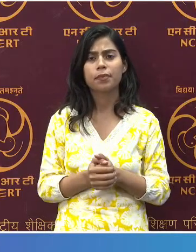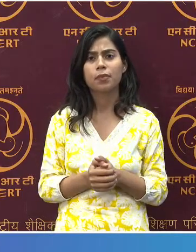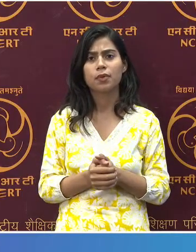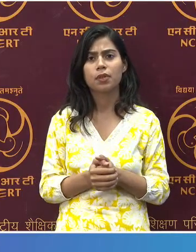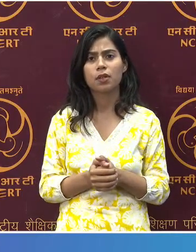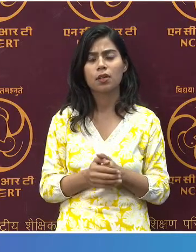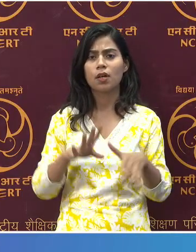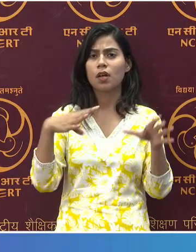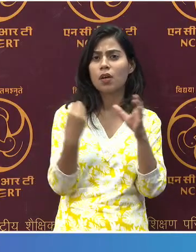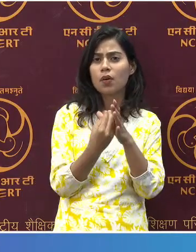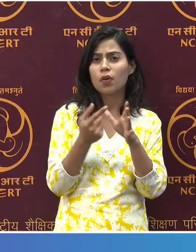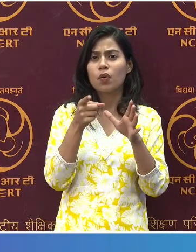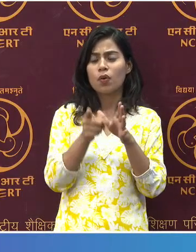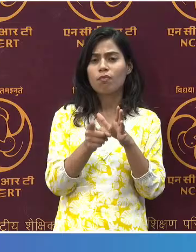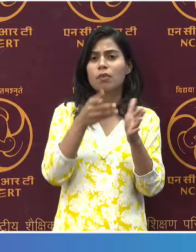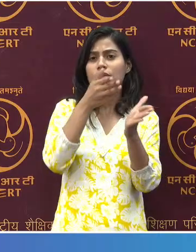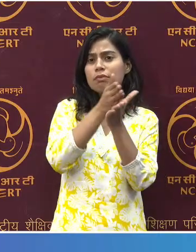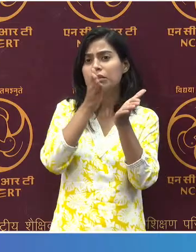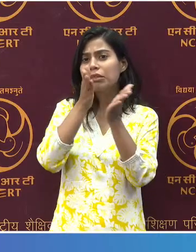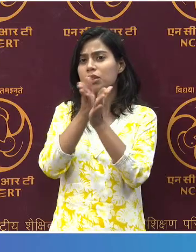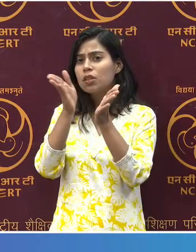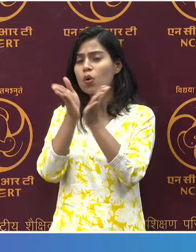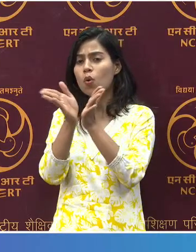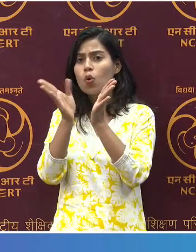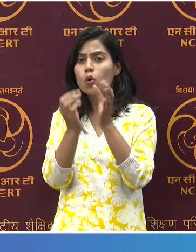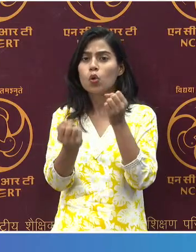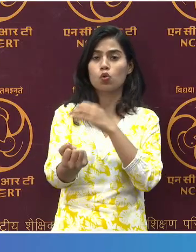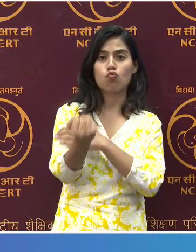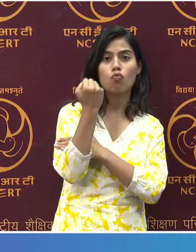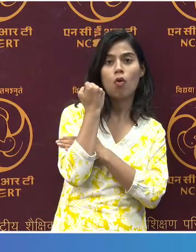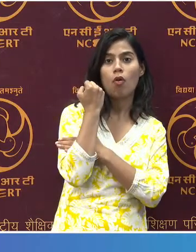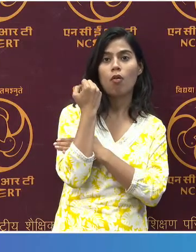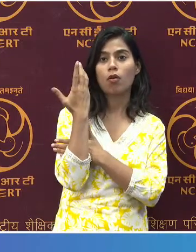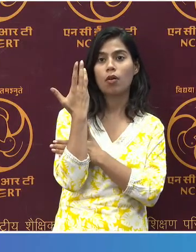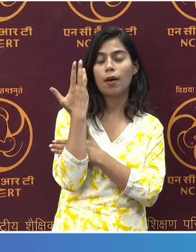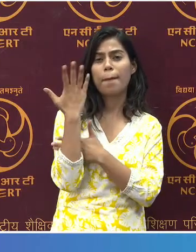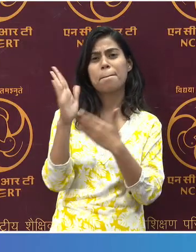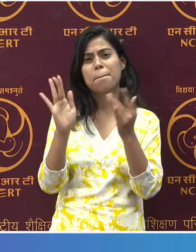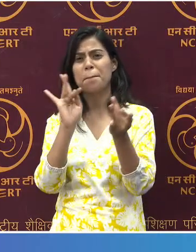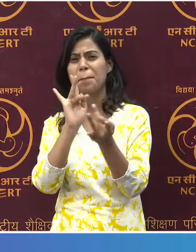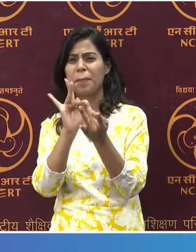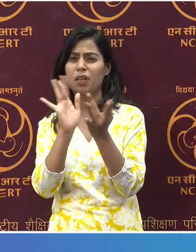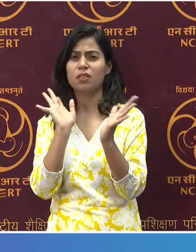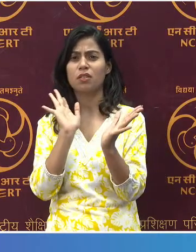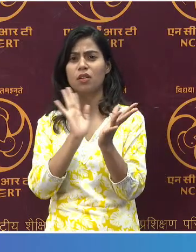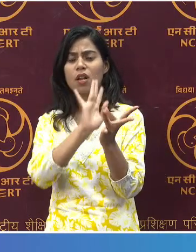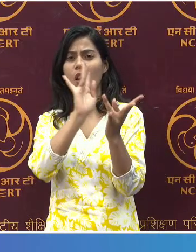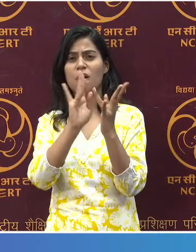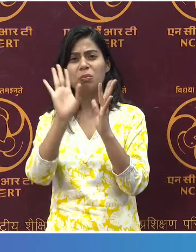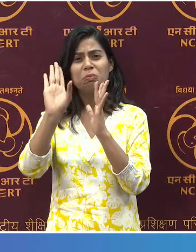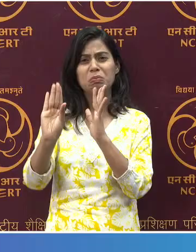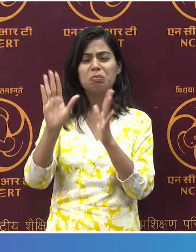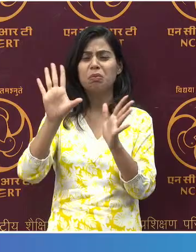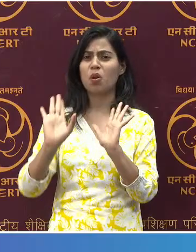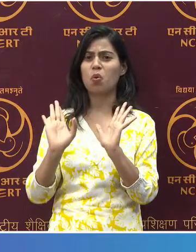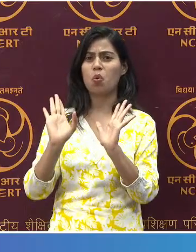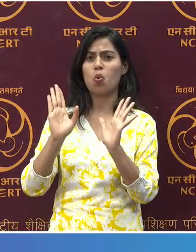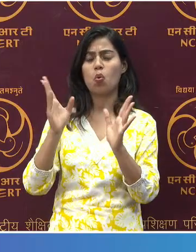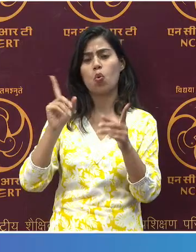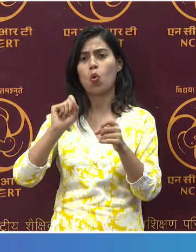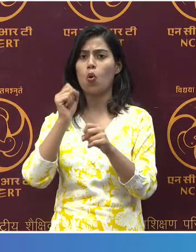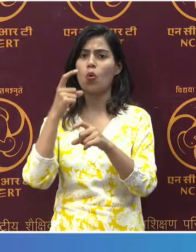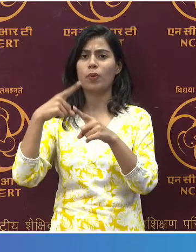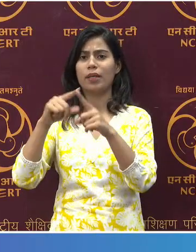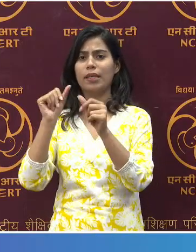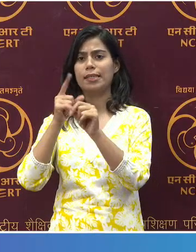have categories of oxidizing agents: strong oxidizing agents, mild oxidizing agents, and little bit kind of lower category oxidizing